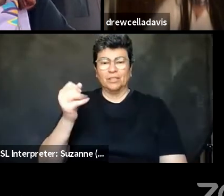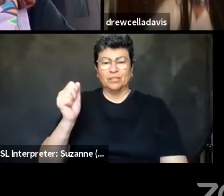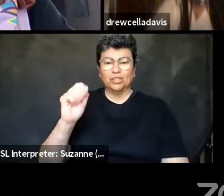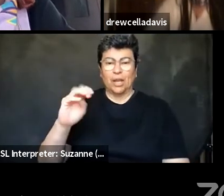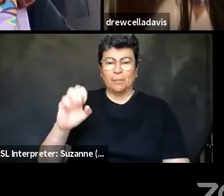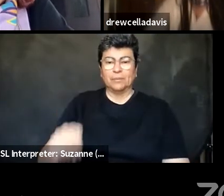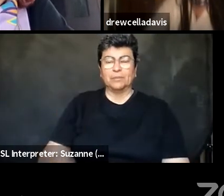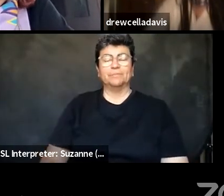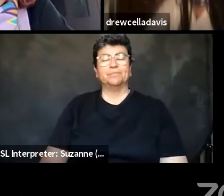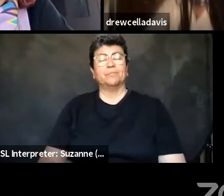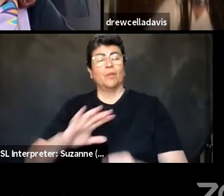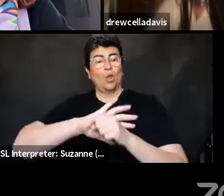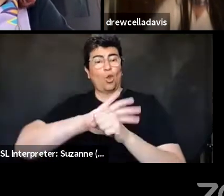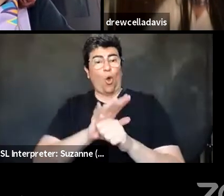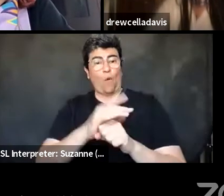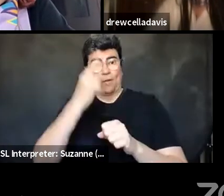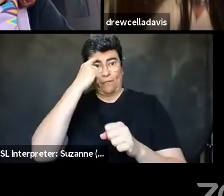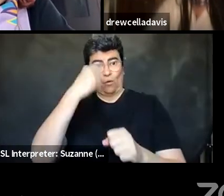COVID for me has been